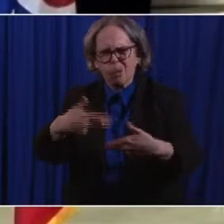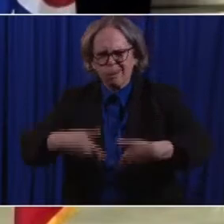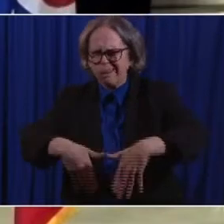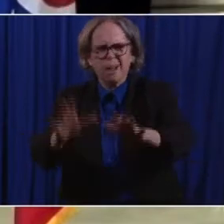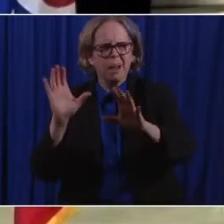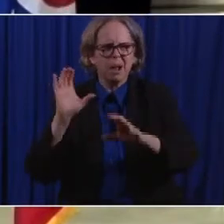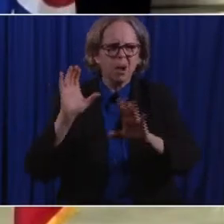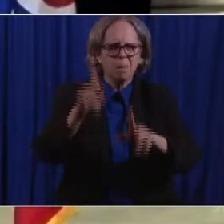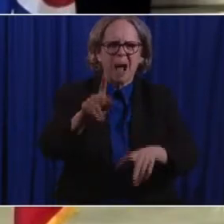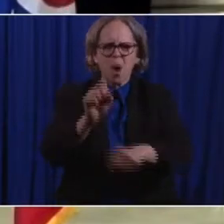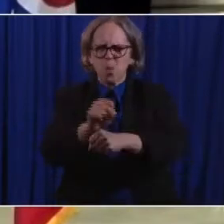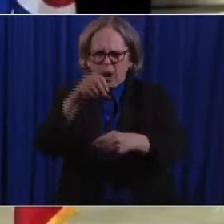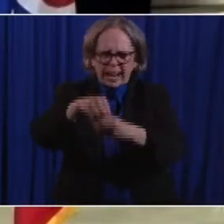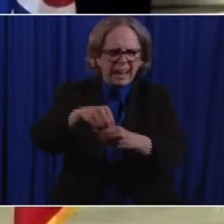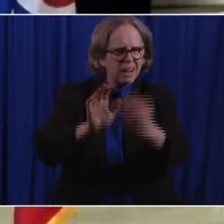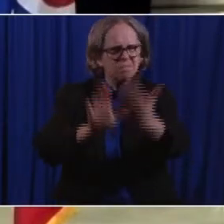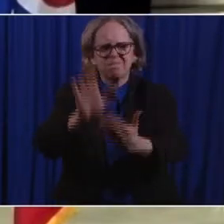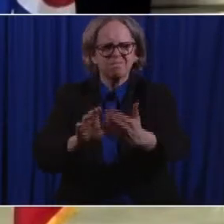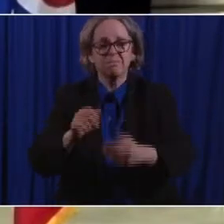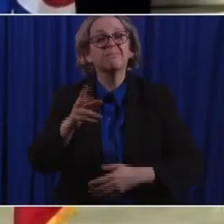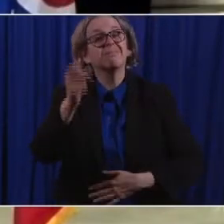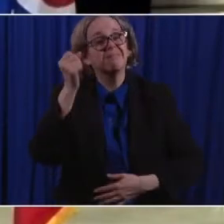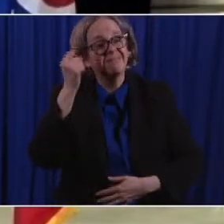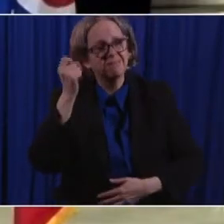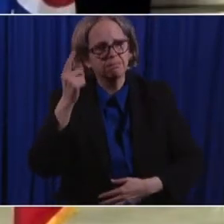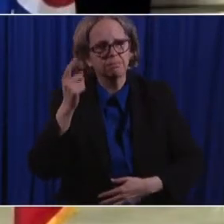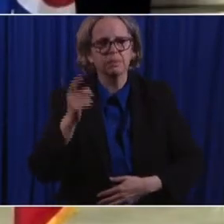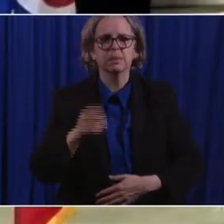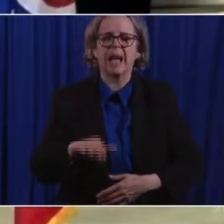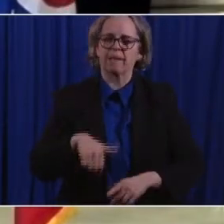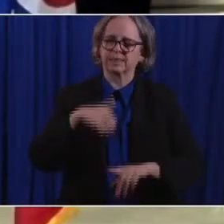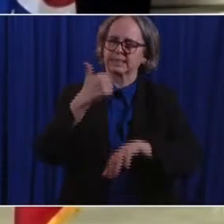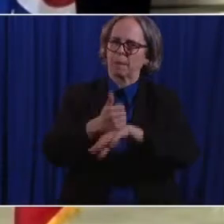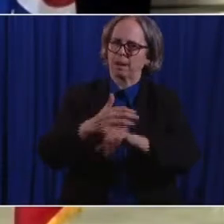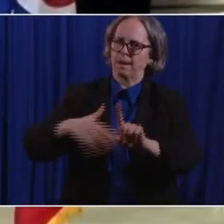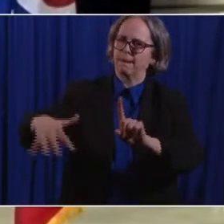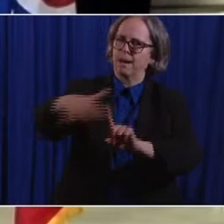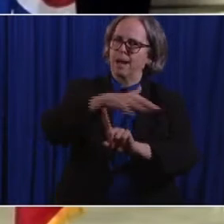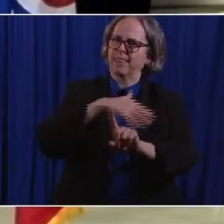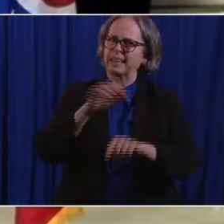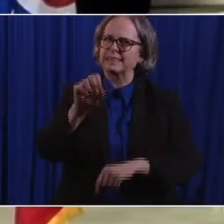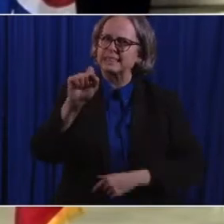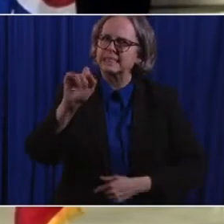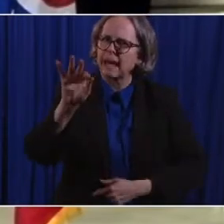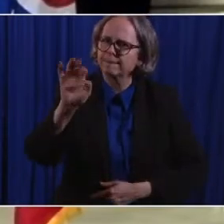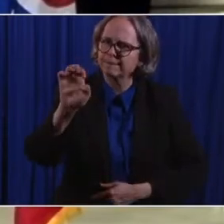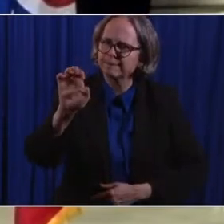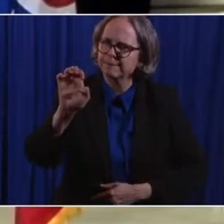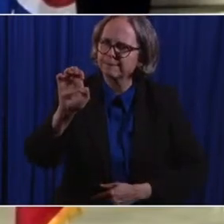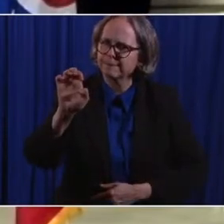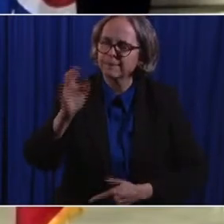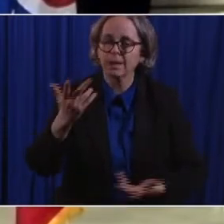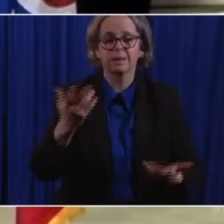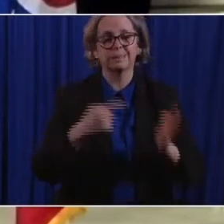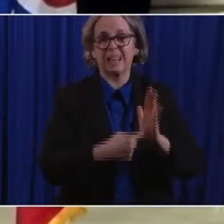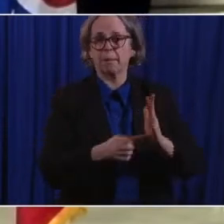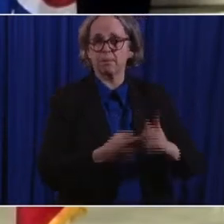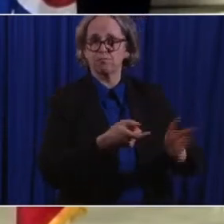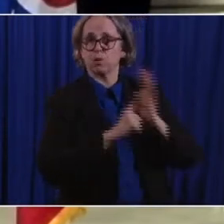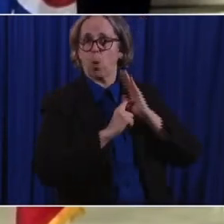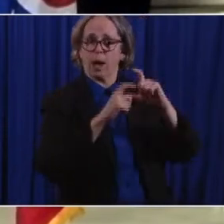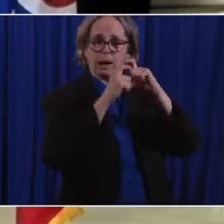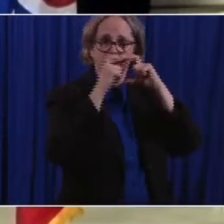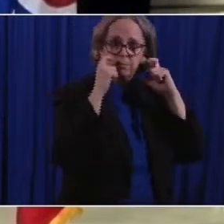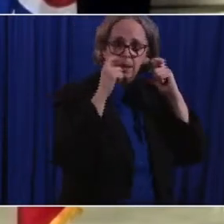a safe workplace, and so that it's good for both the employees and any potential